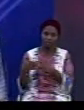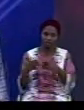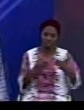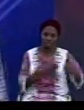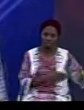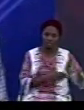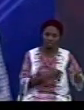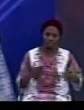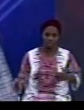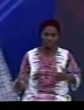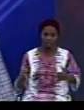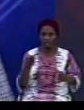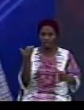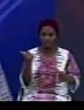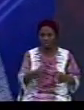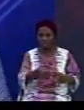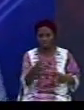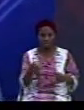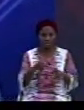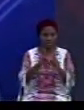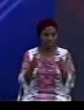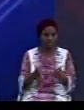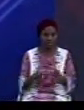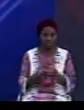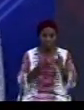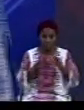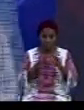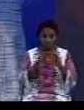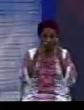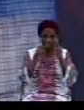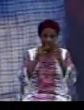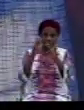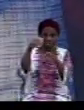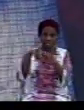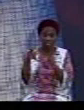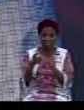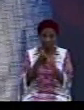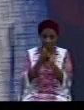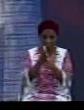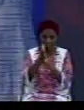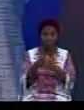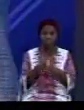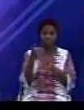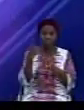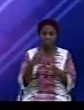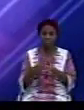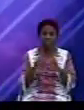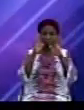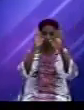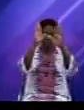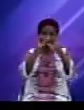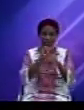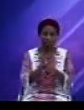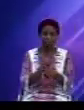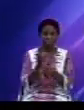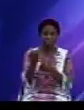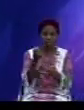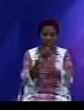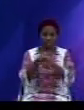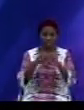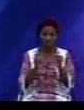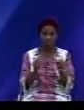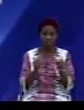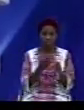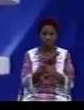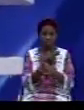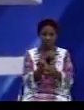any other place. Look in the direction. The miracle, the salvation, the redemption, the healing,